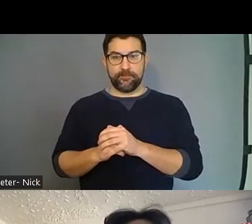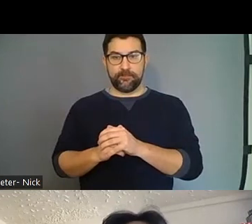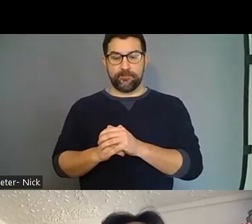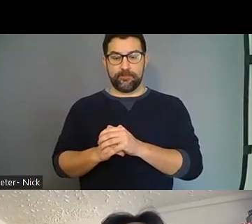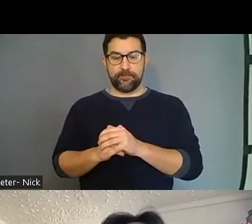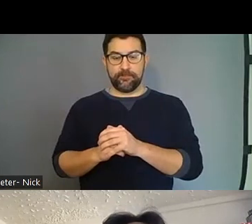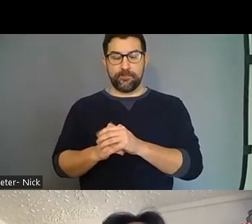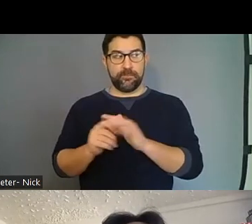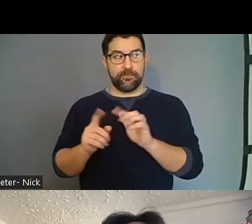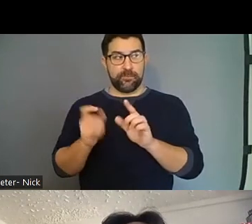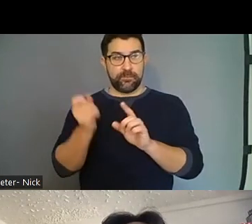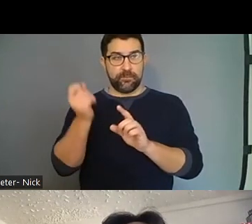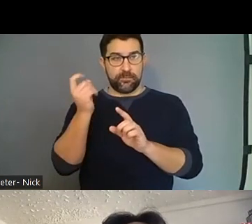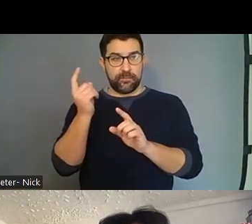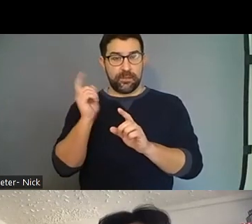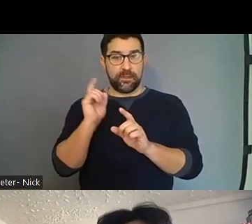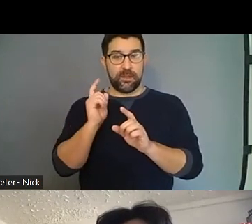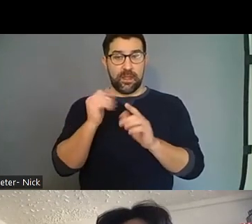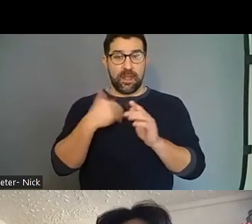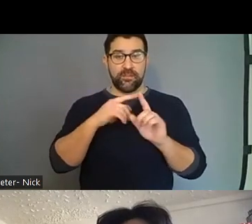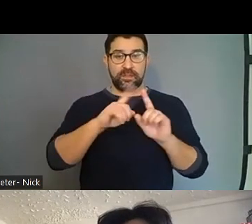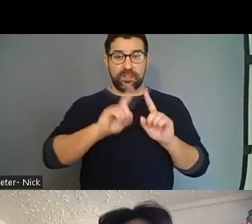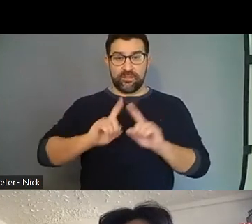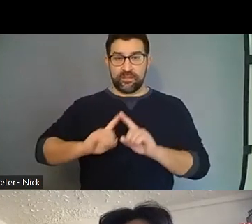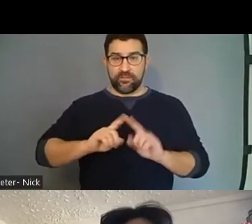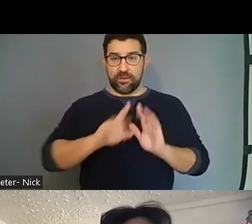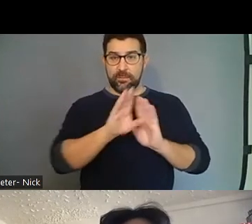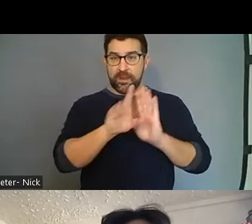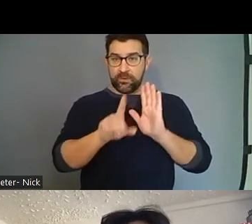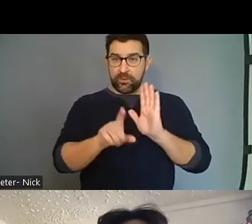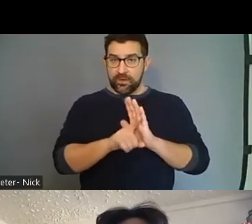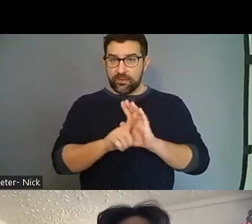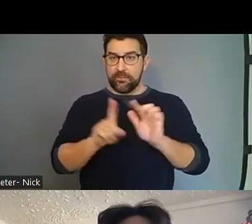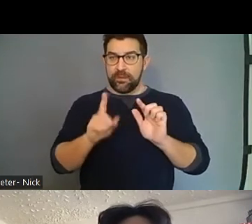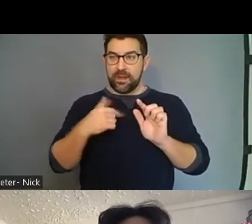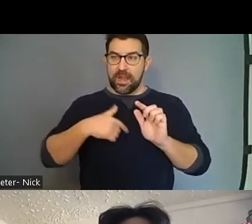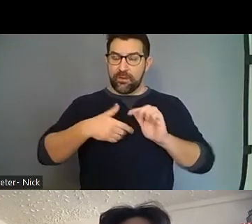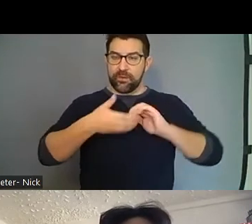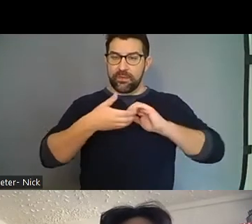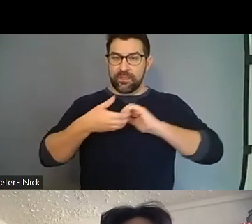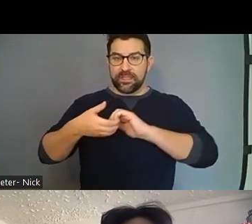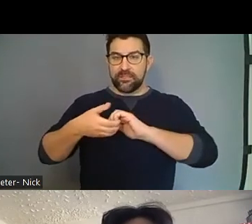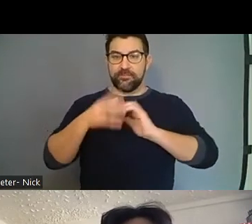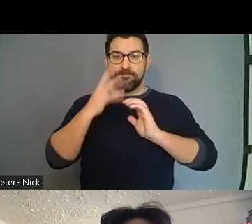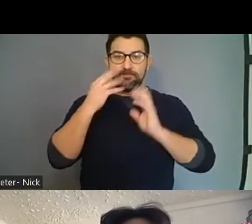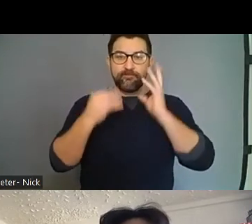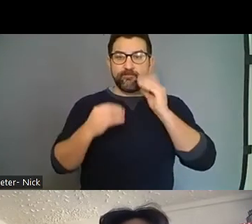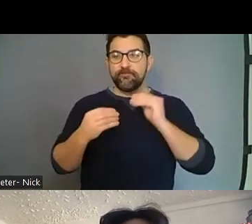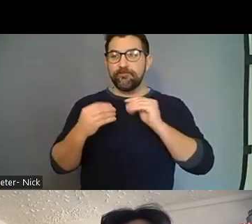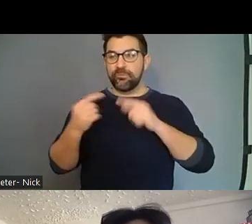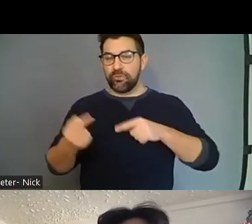But the thing is, despite our different backgrounds, our collective hardship and shared experience through